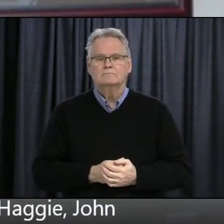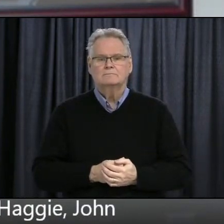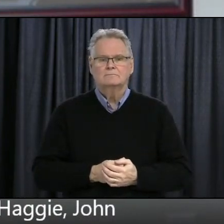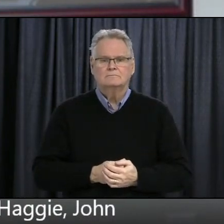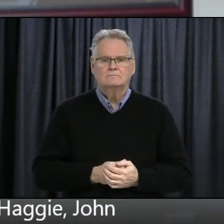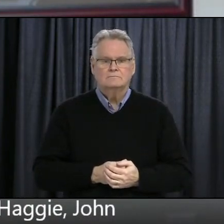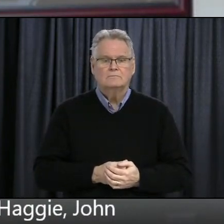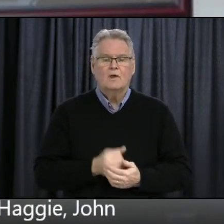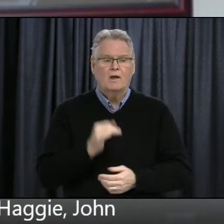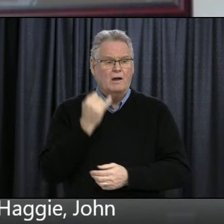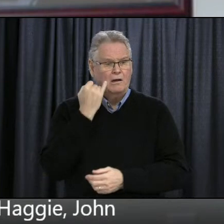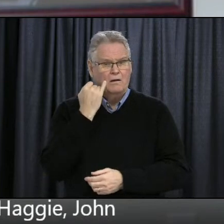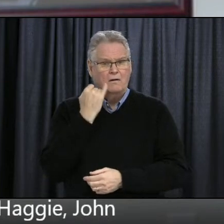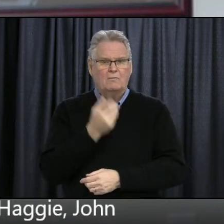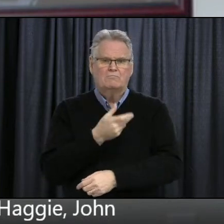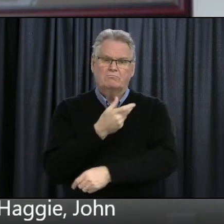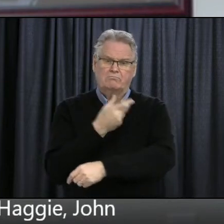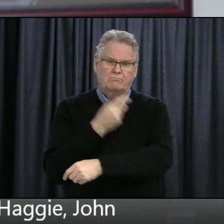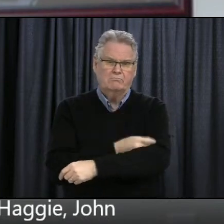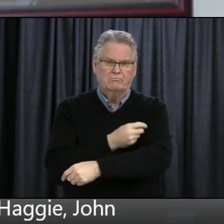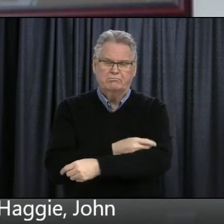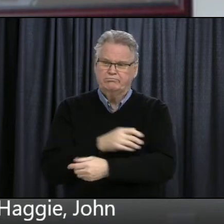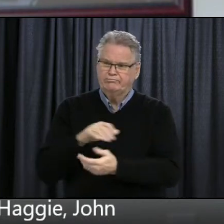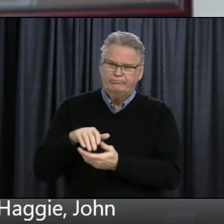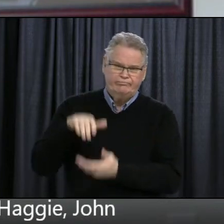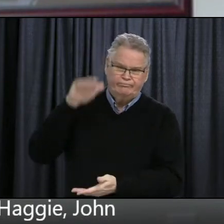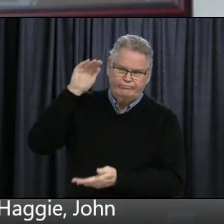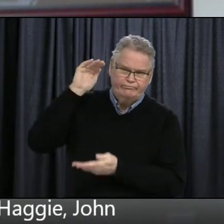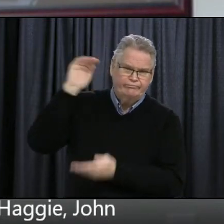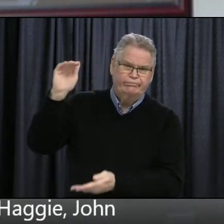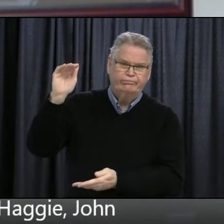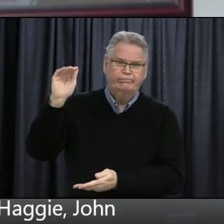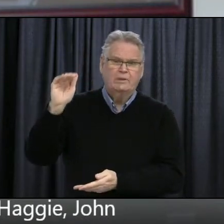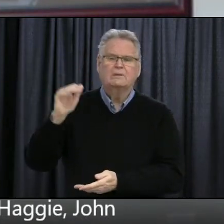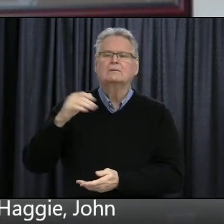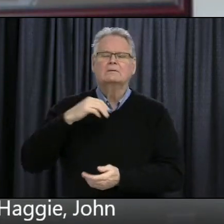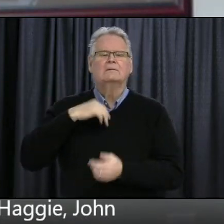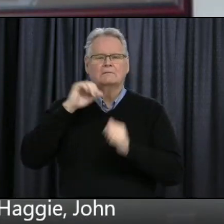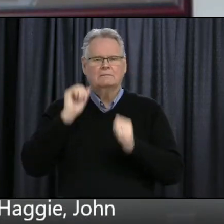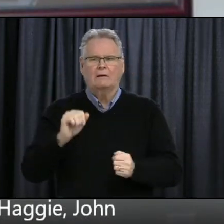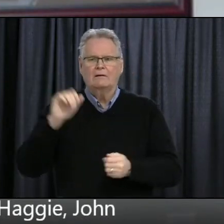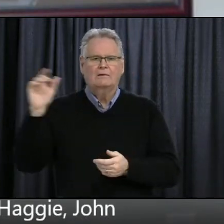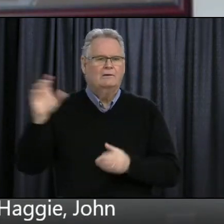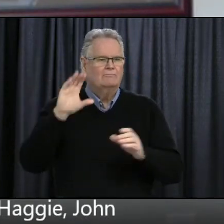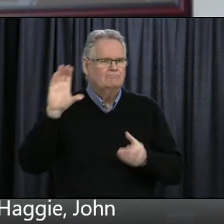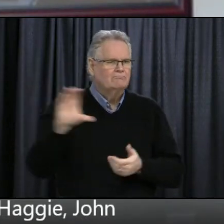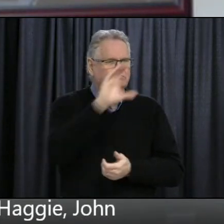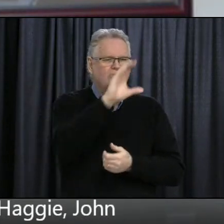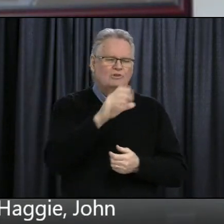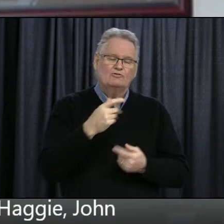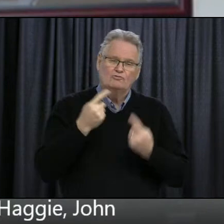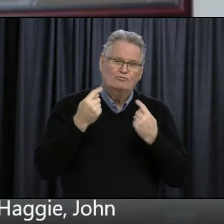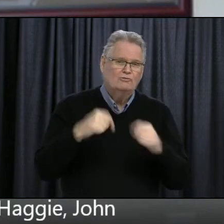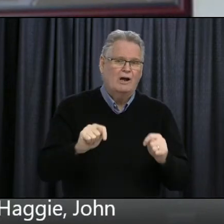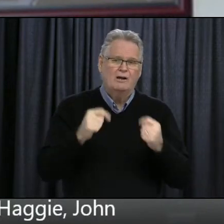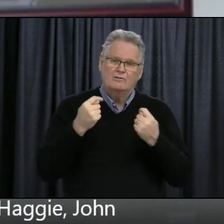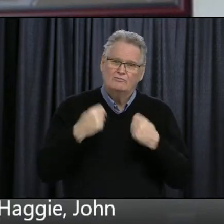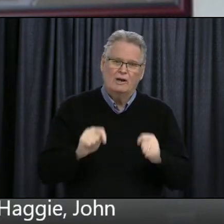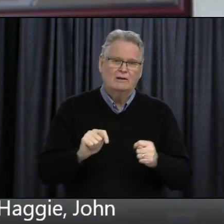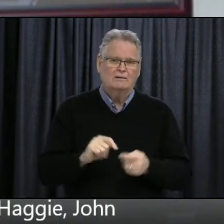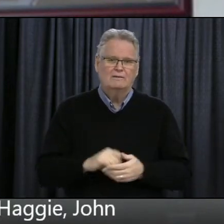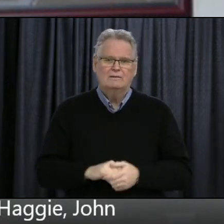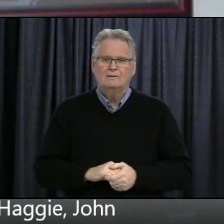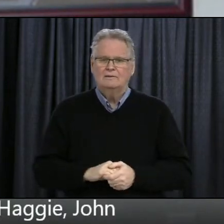groups. But we simply cannot give what we do not have. So we have to give it to those at greatest risk as the numbers